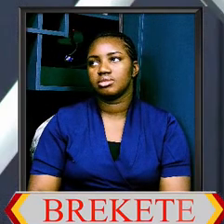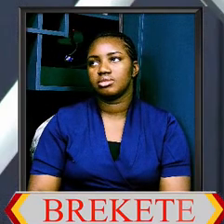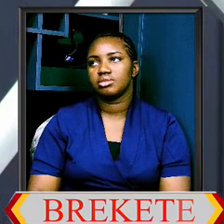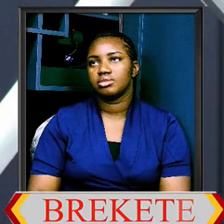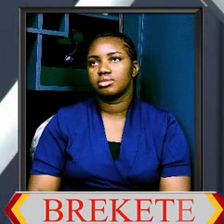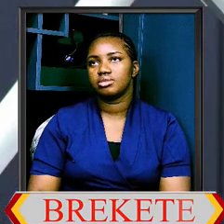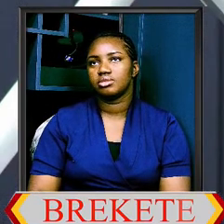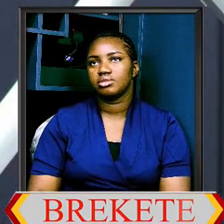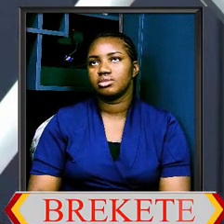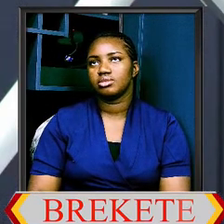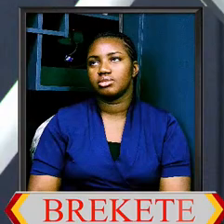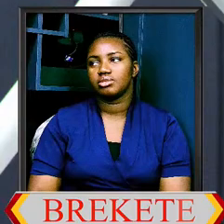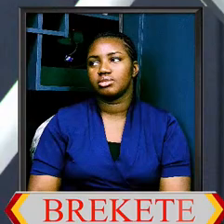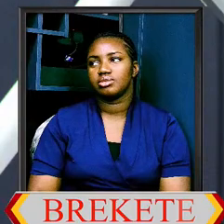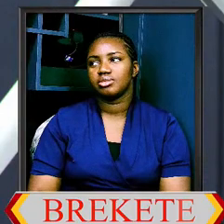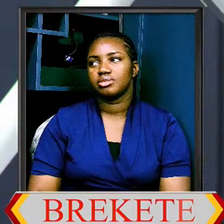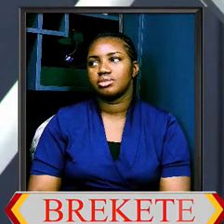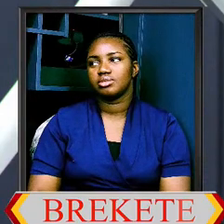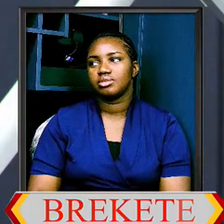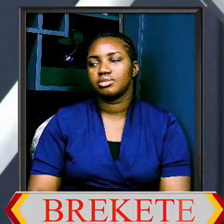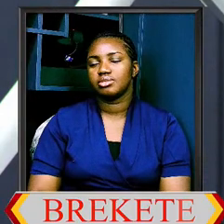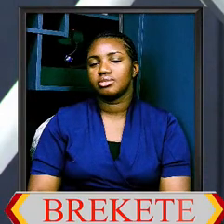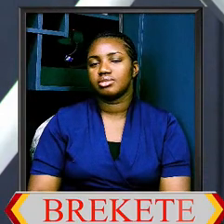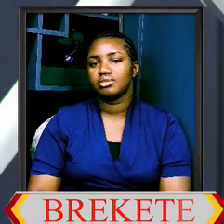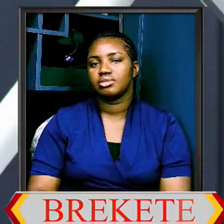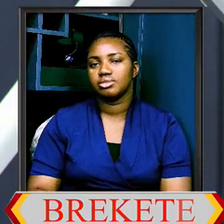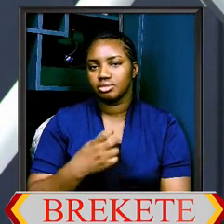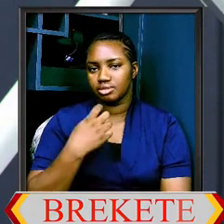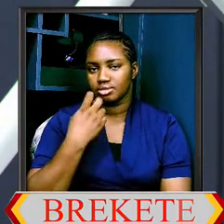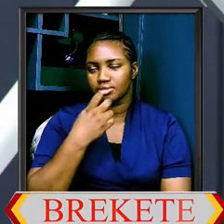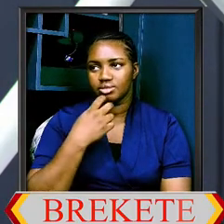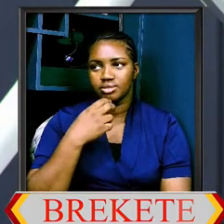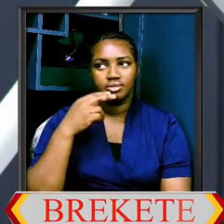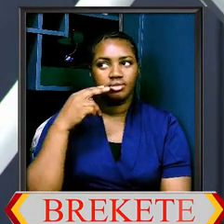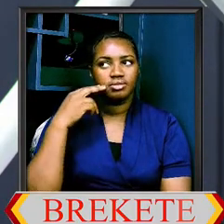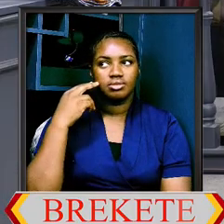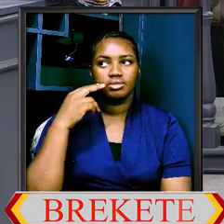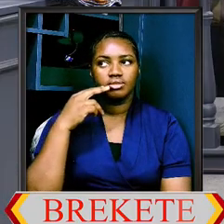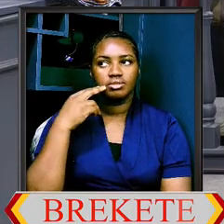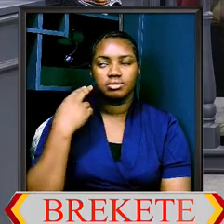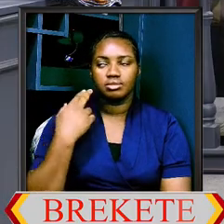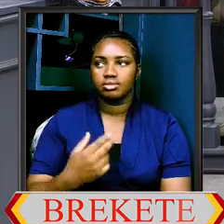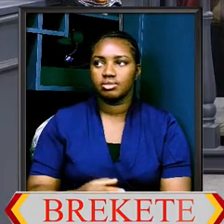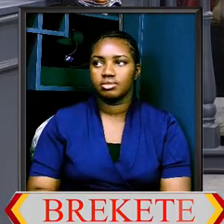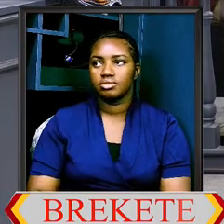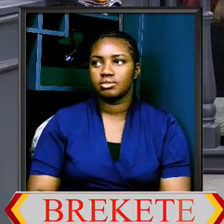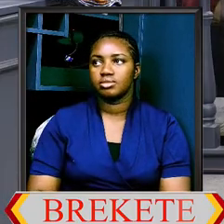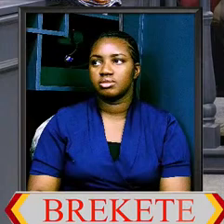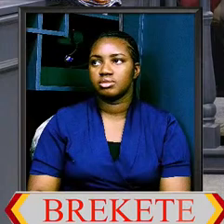shike bi muku haƙin ku yanzu haka da muke magana. Your rank, your name and rank. Eh?